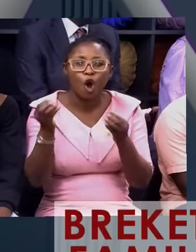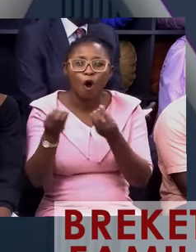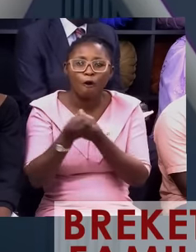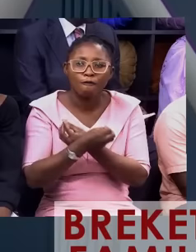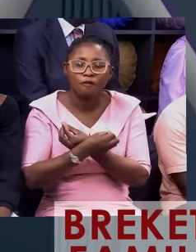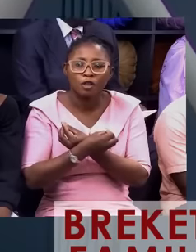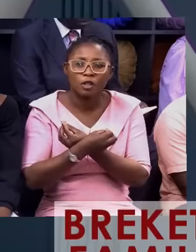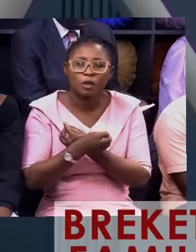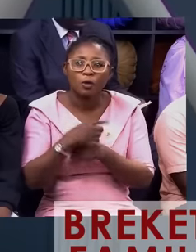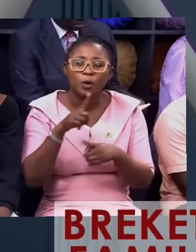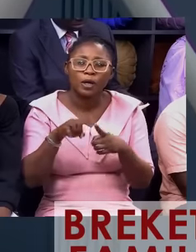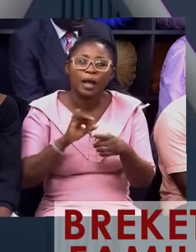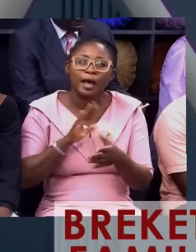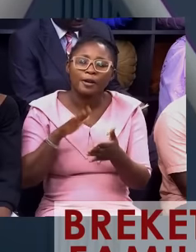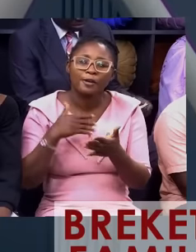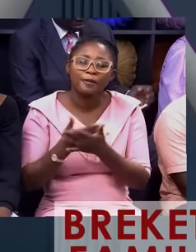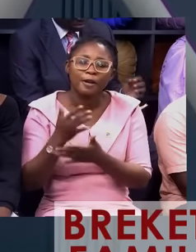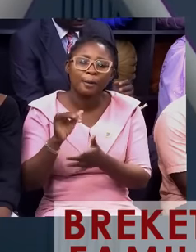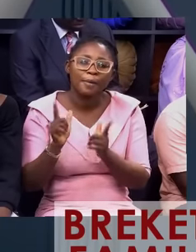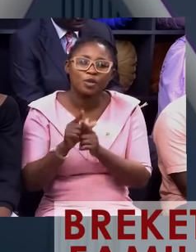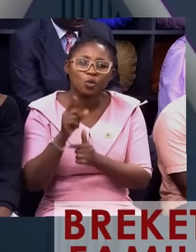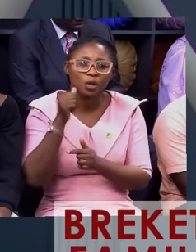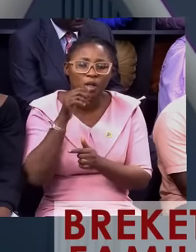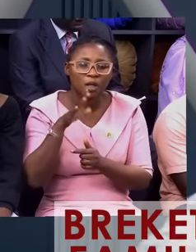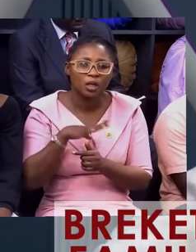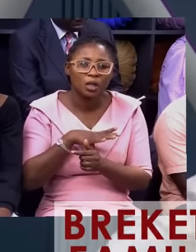father I I